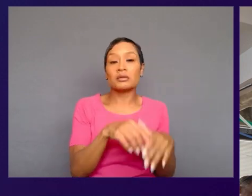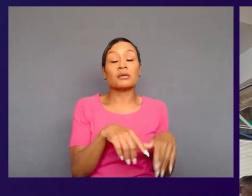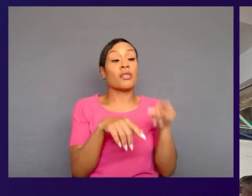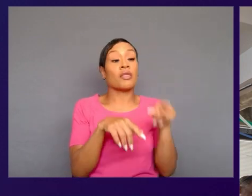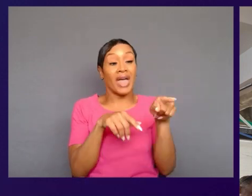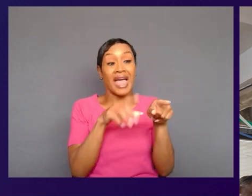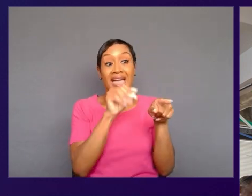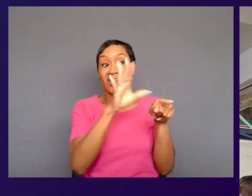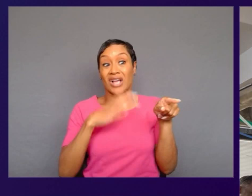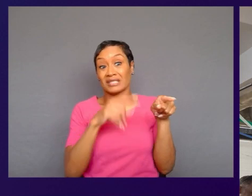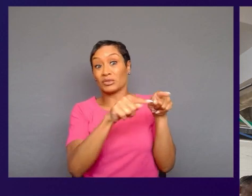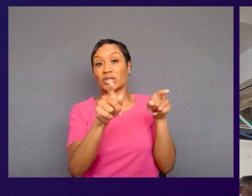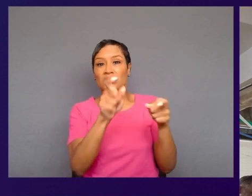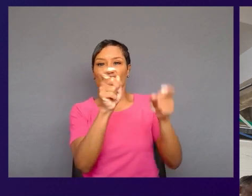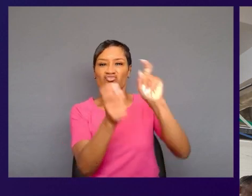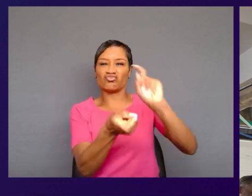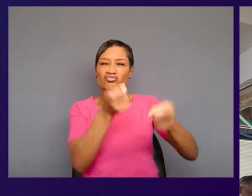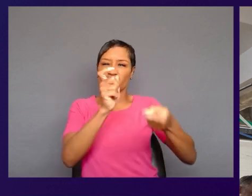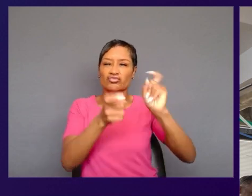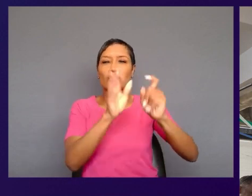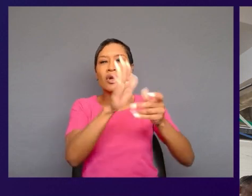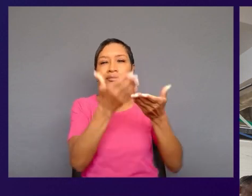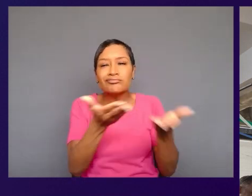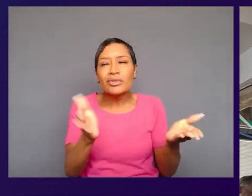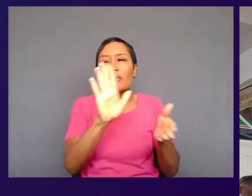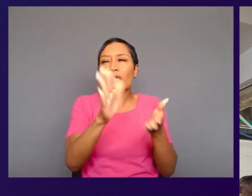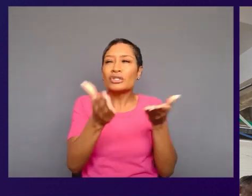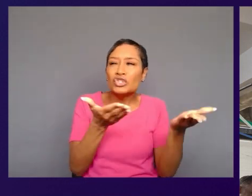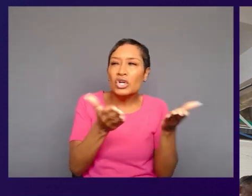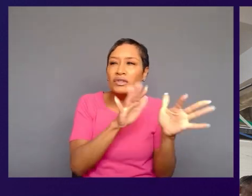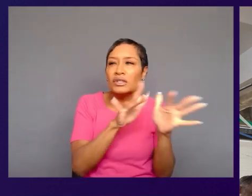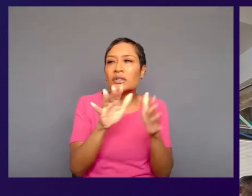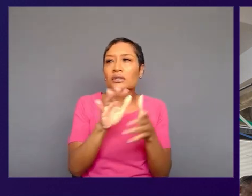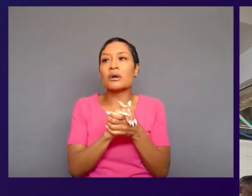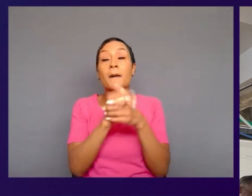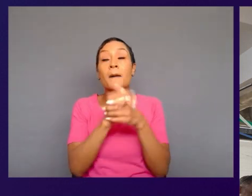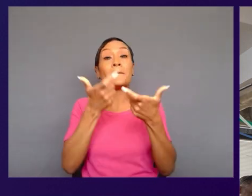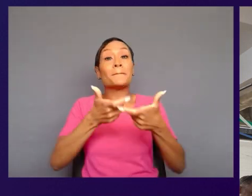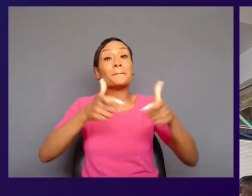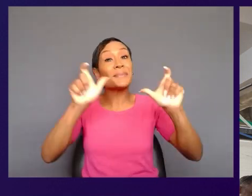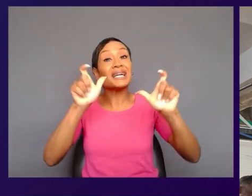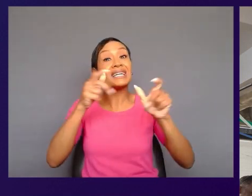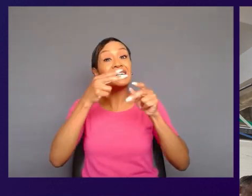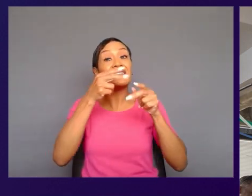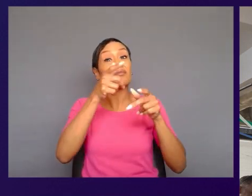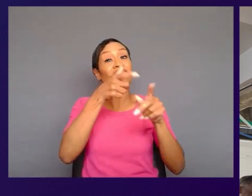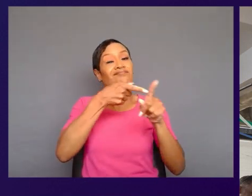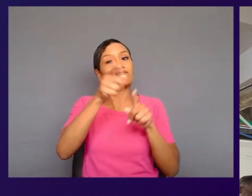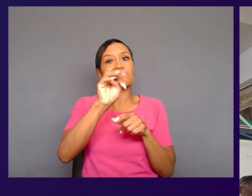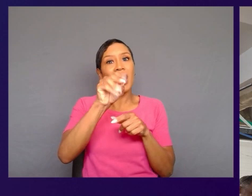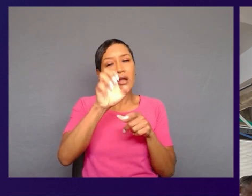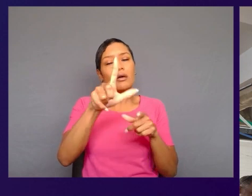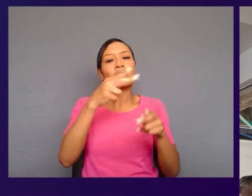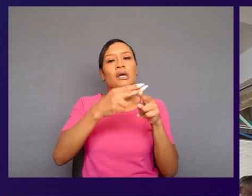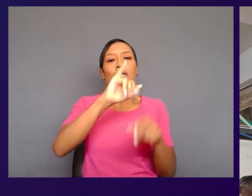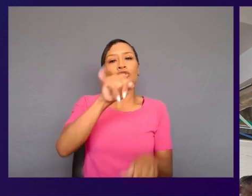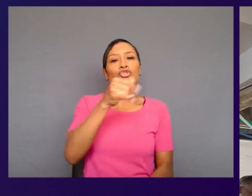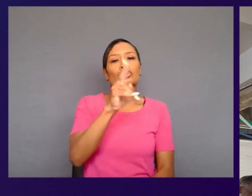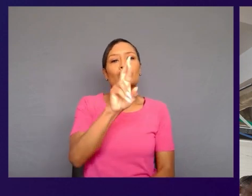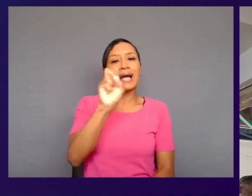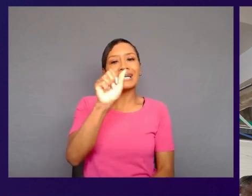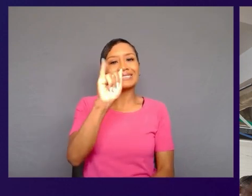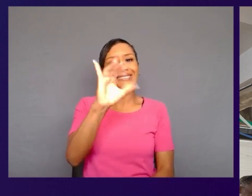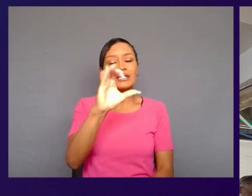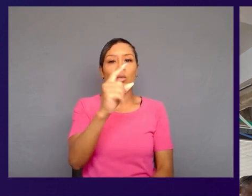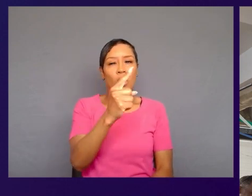these models for use in their own products and services. Their biggest model is called Jurassic. They have a couple of versions, right, 1 and 2, and it has